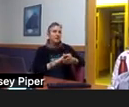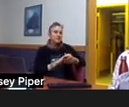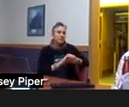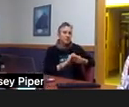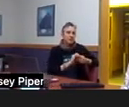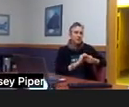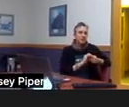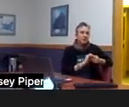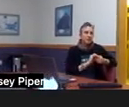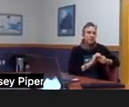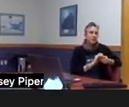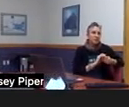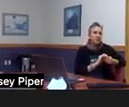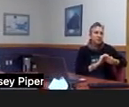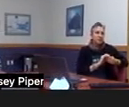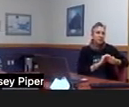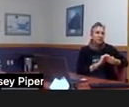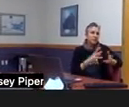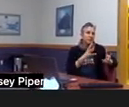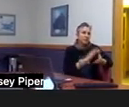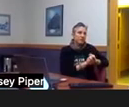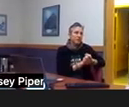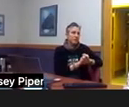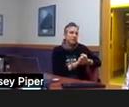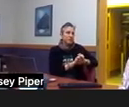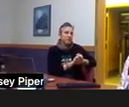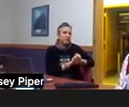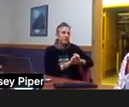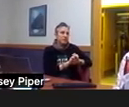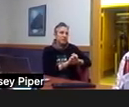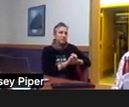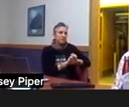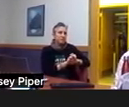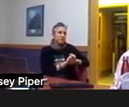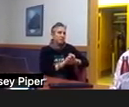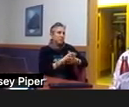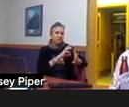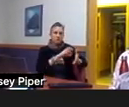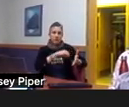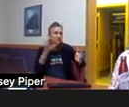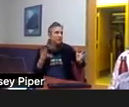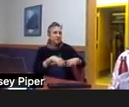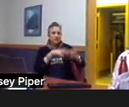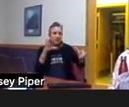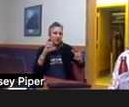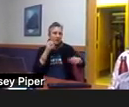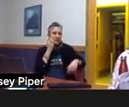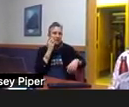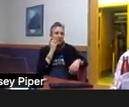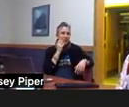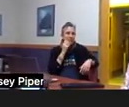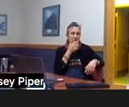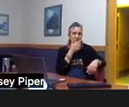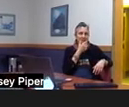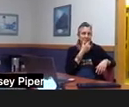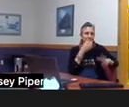we can collect it separately. And that, you know, that would be, I mean, we would need releases and everything